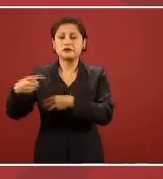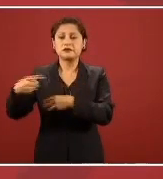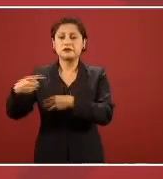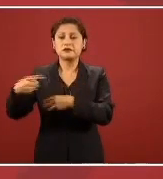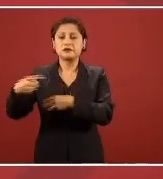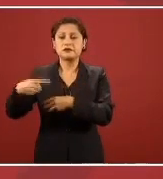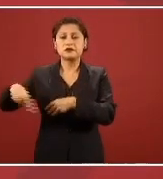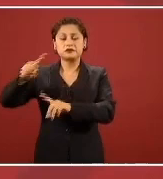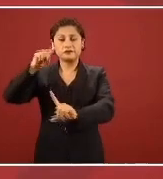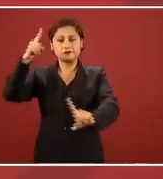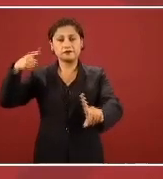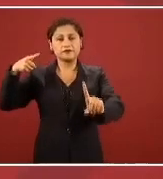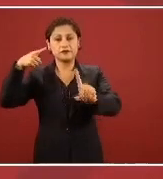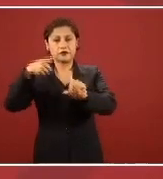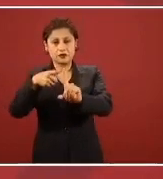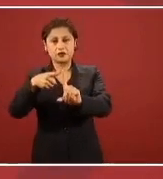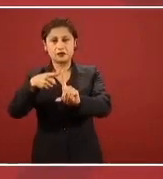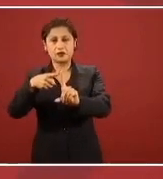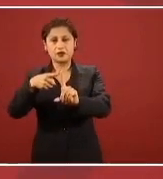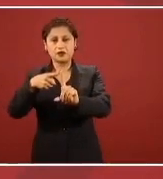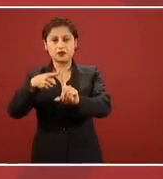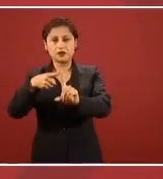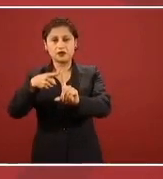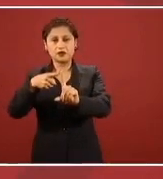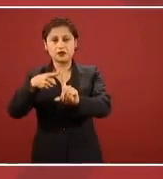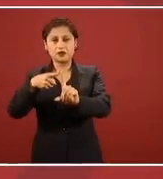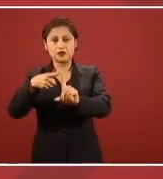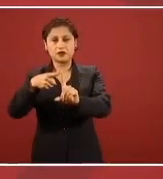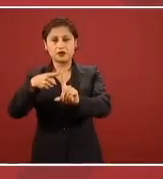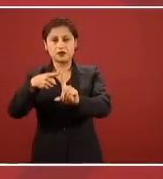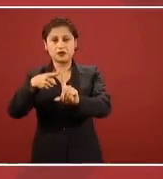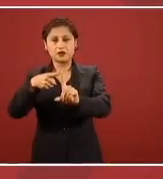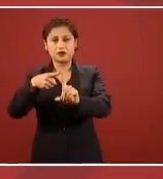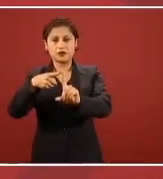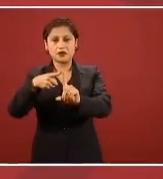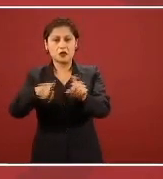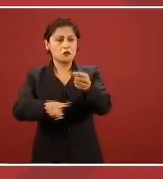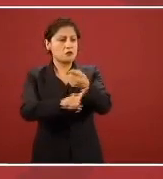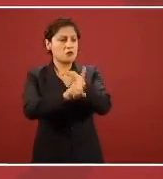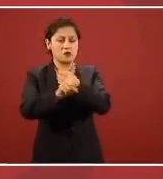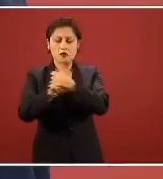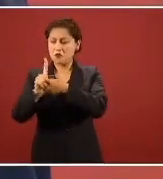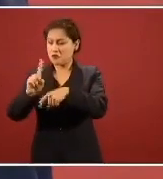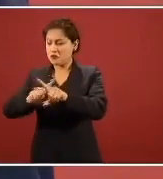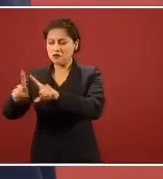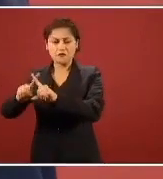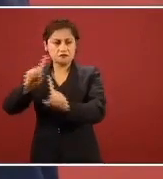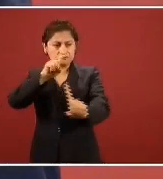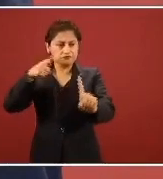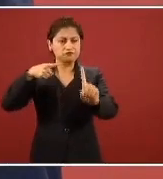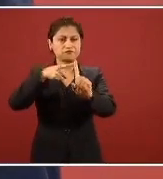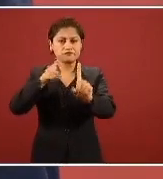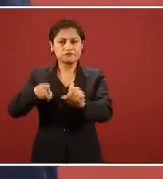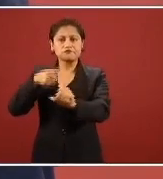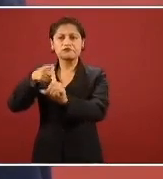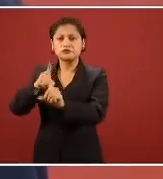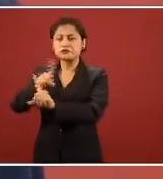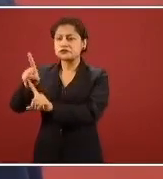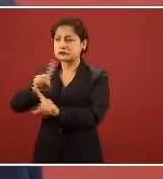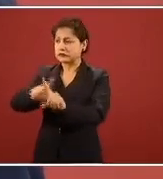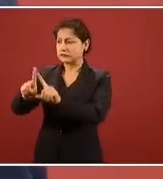the defense de las distintas causas. Of the different causes. Expertos.